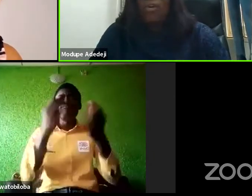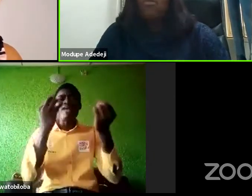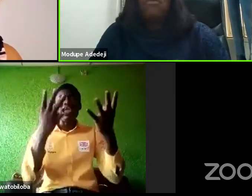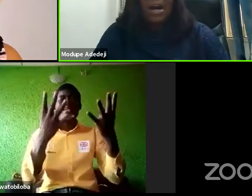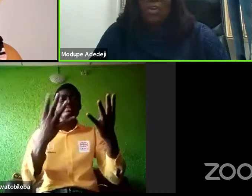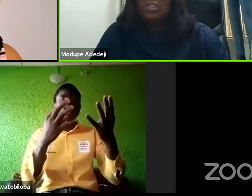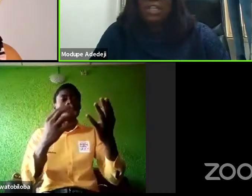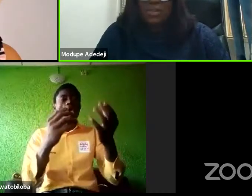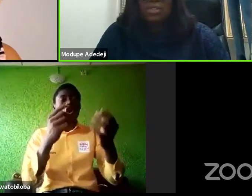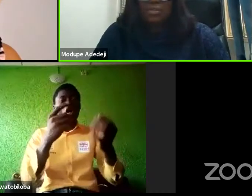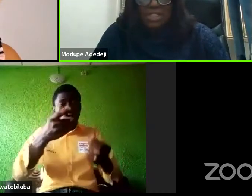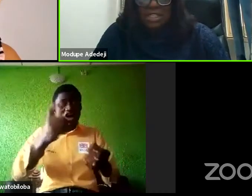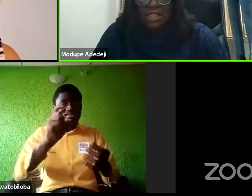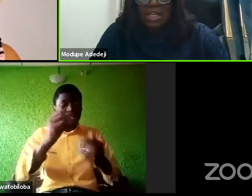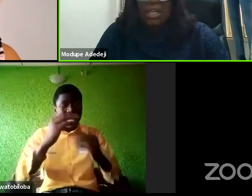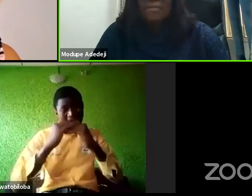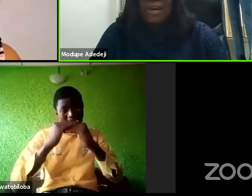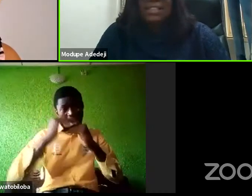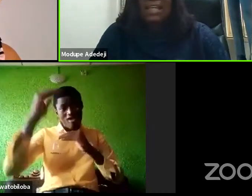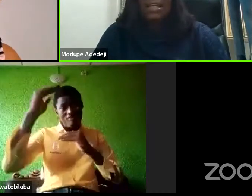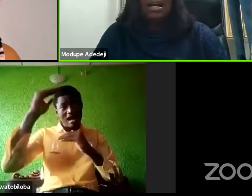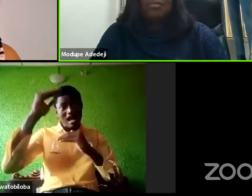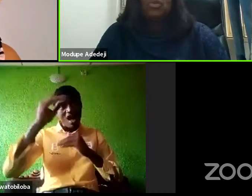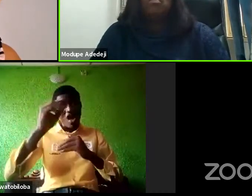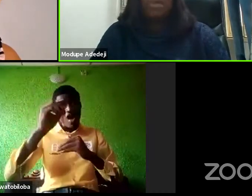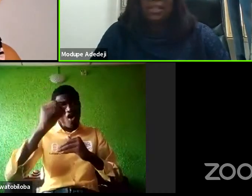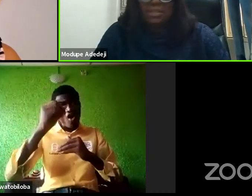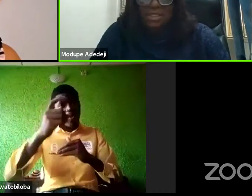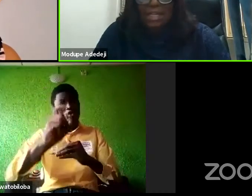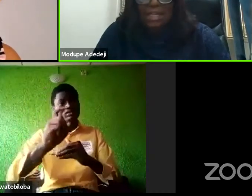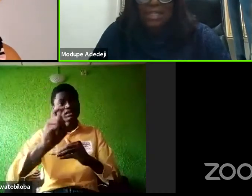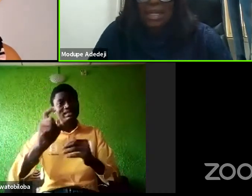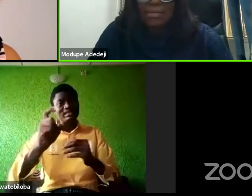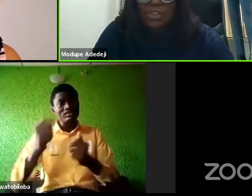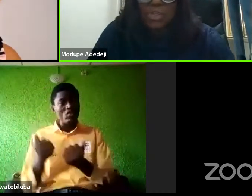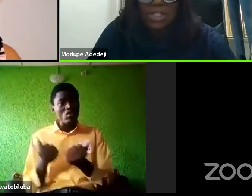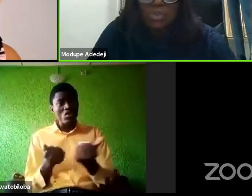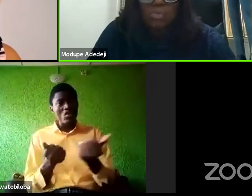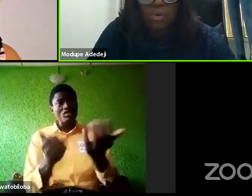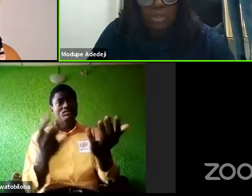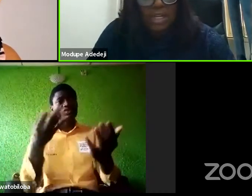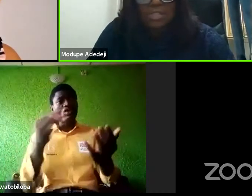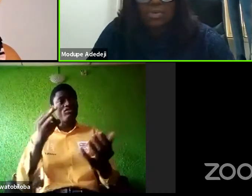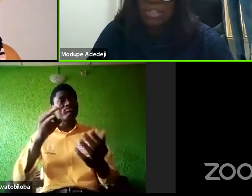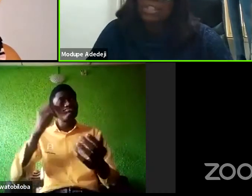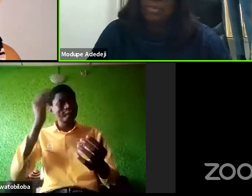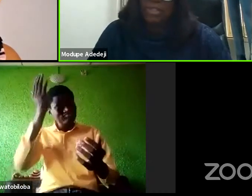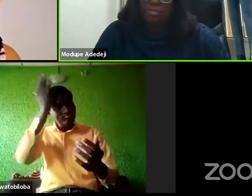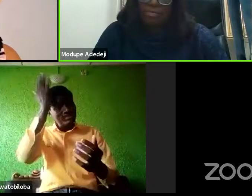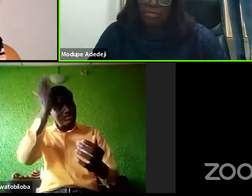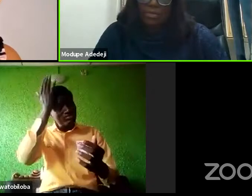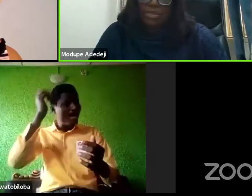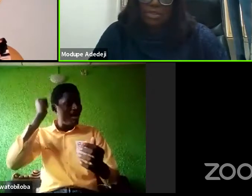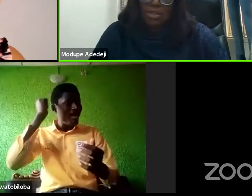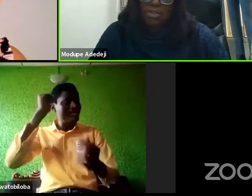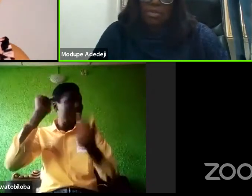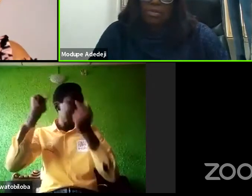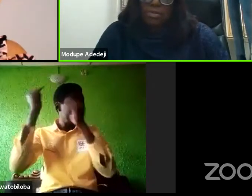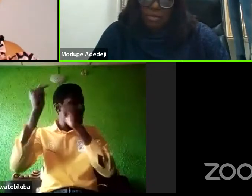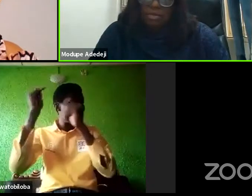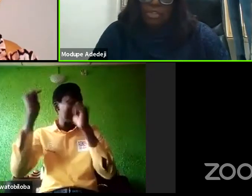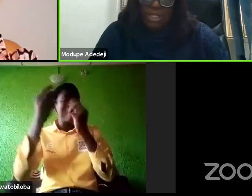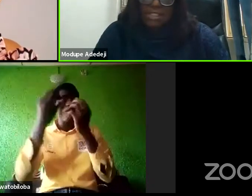There are over 100 causes of headache. In fact, the headache can be so mild, and it can be just a tumor that is growing in the